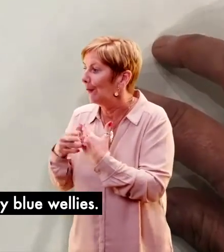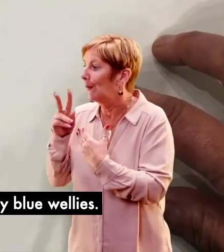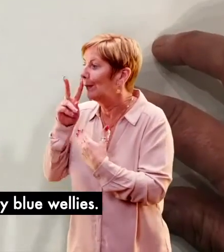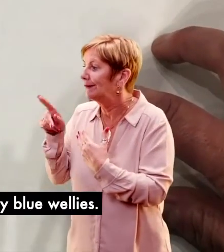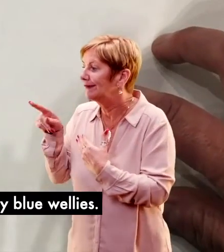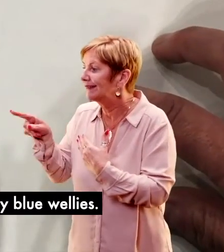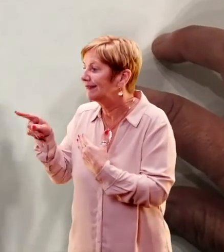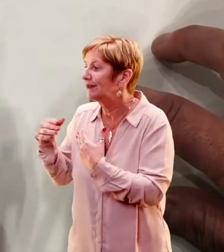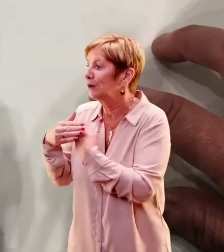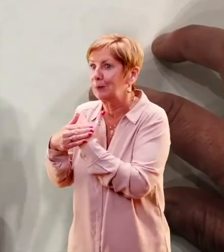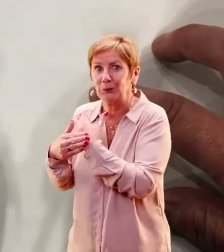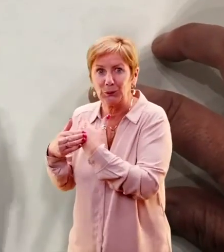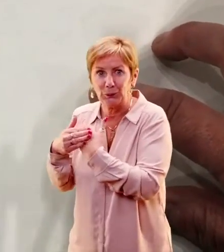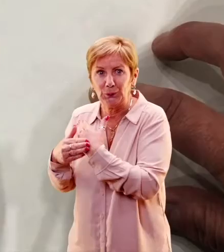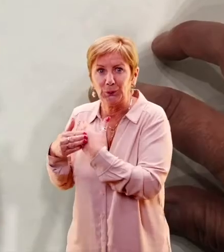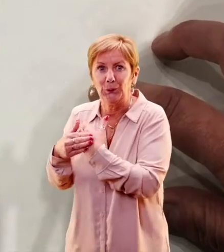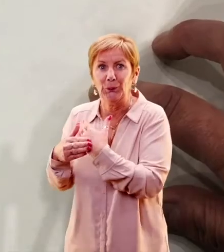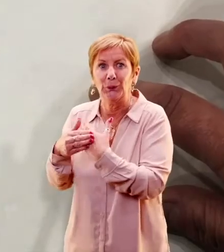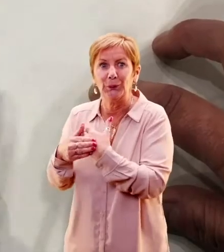blue wellies.